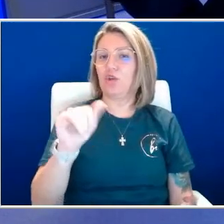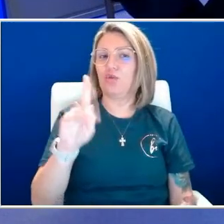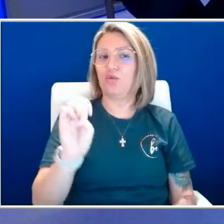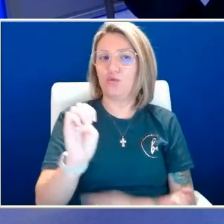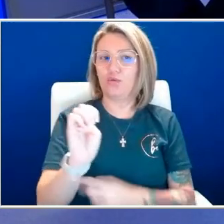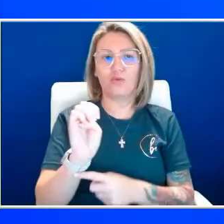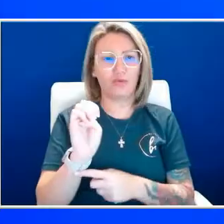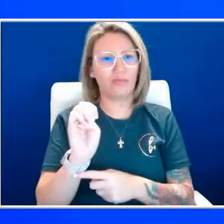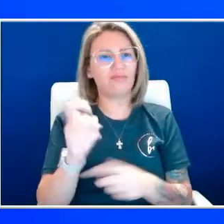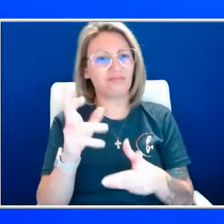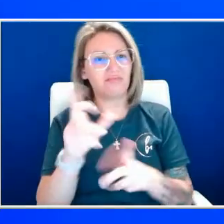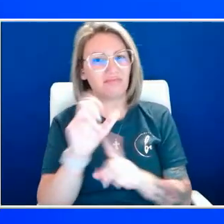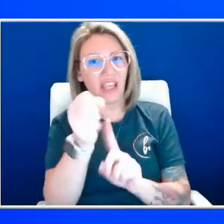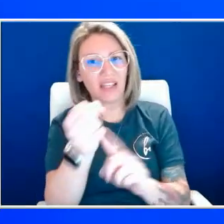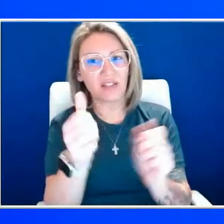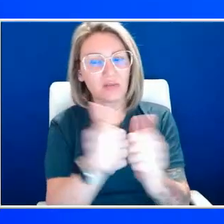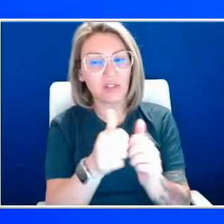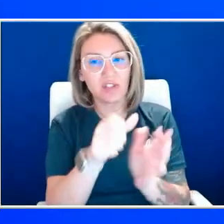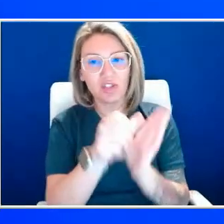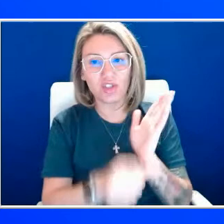Yeah, I mean, it's team.